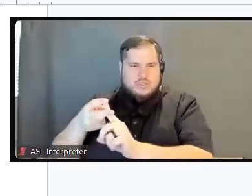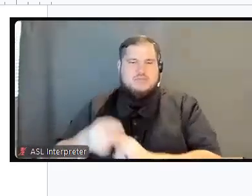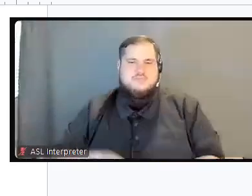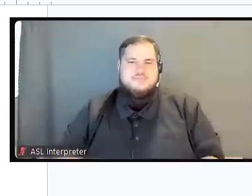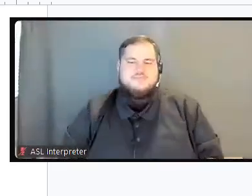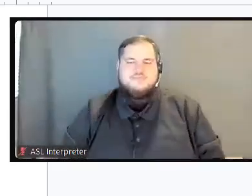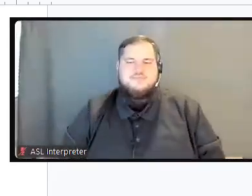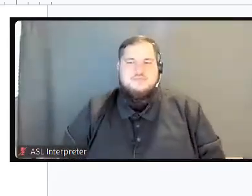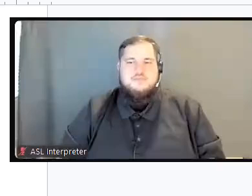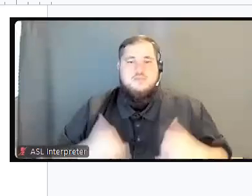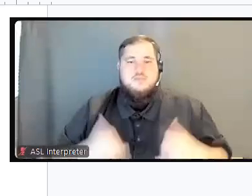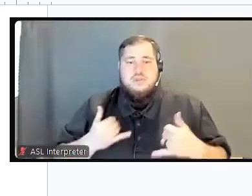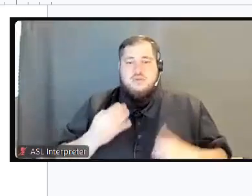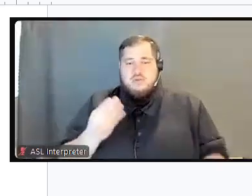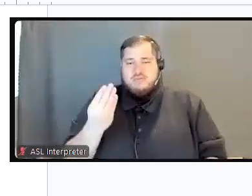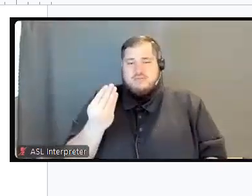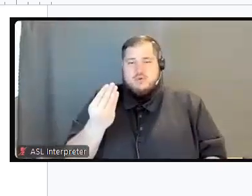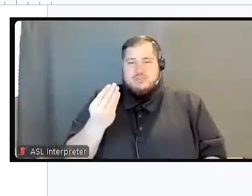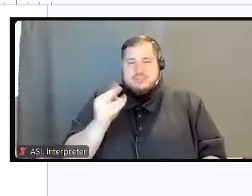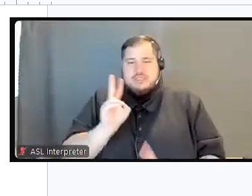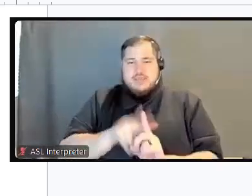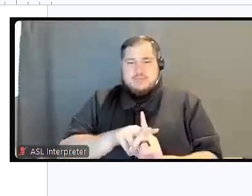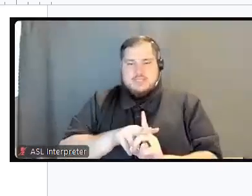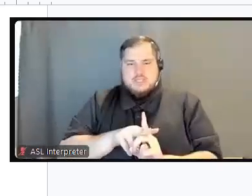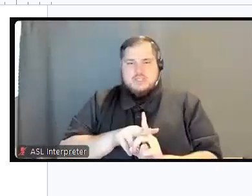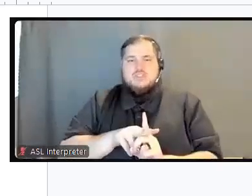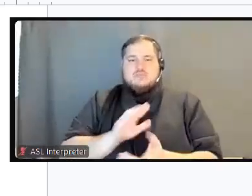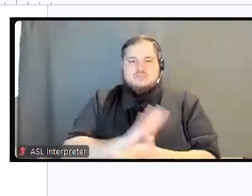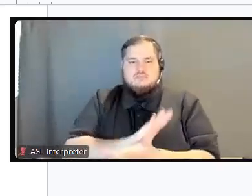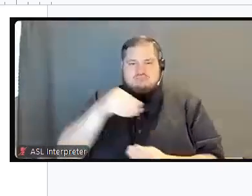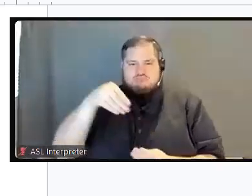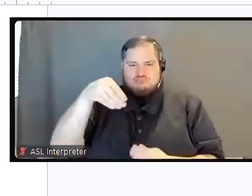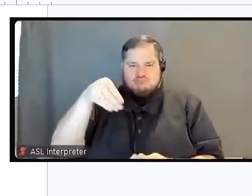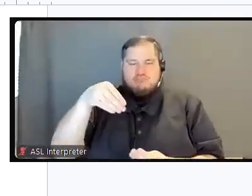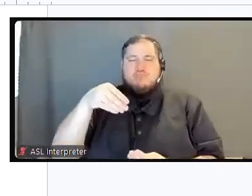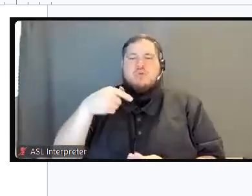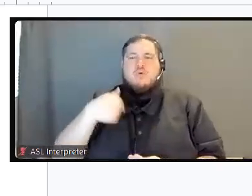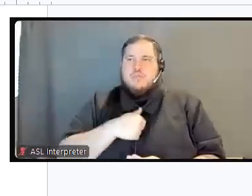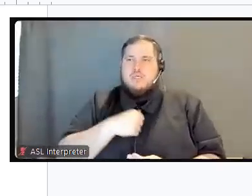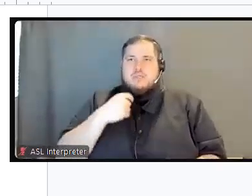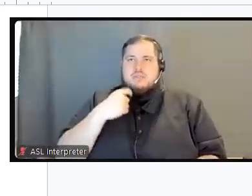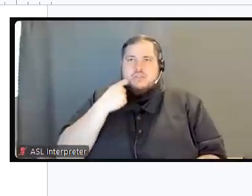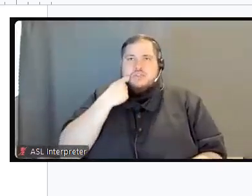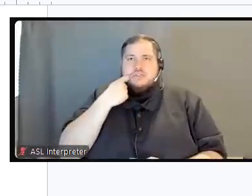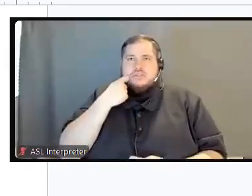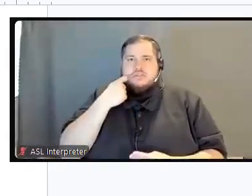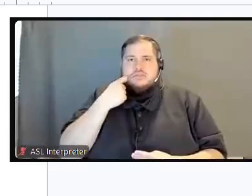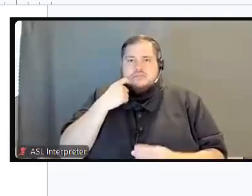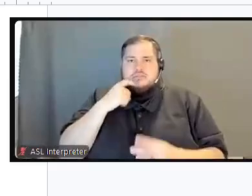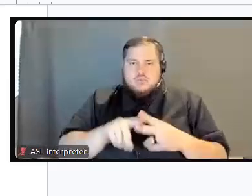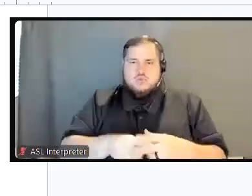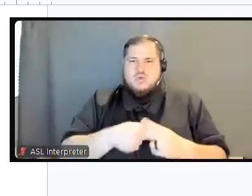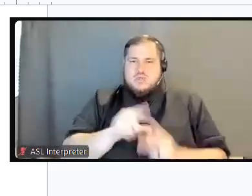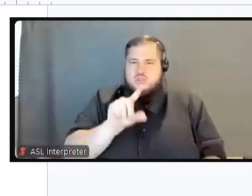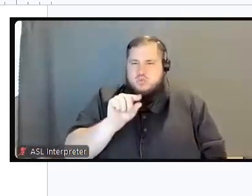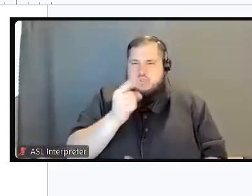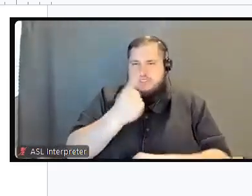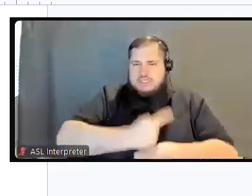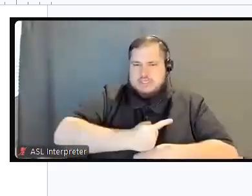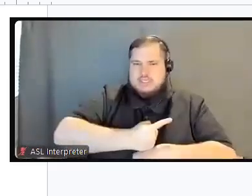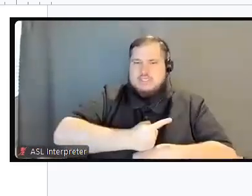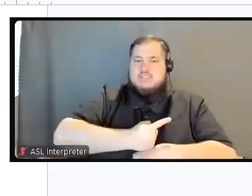have 14 applications, which is great because we just went live about 20 days ago. So we're almost getting an application a day,